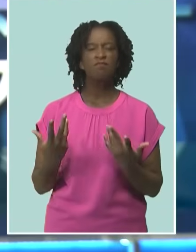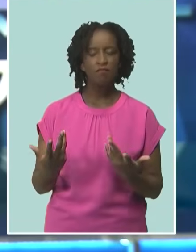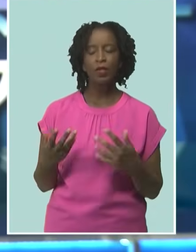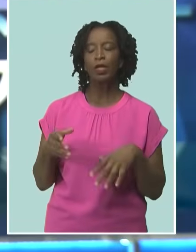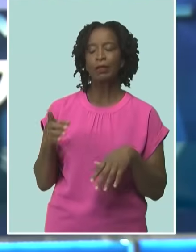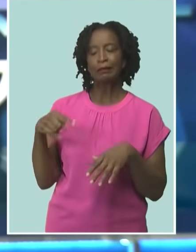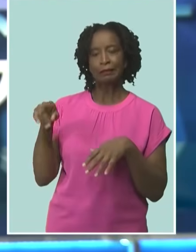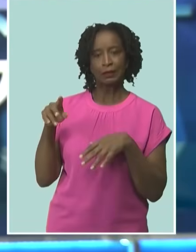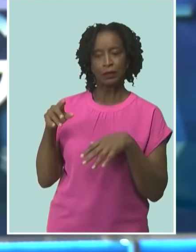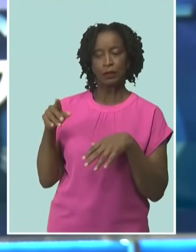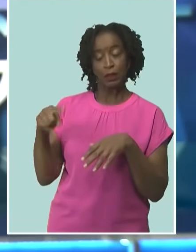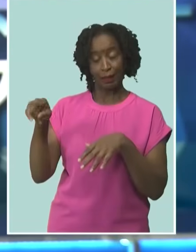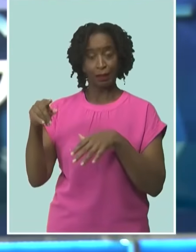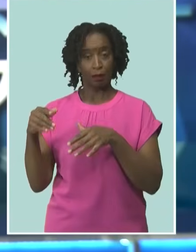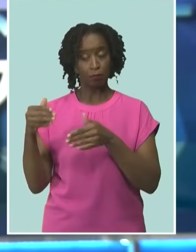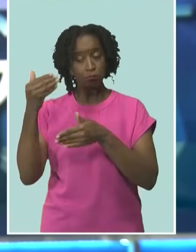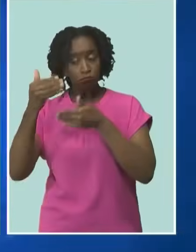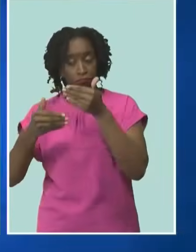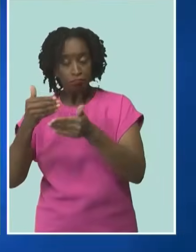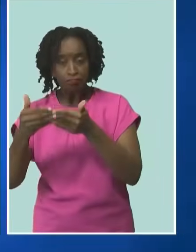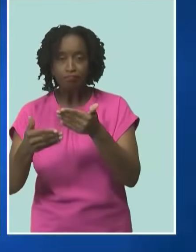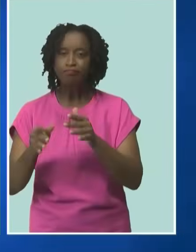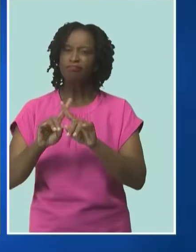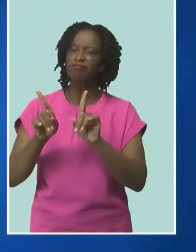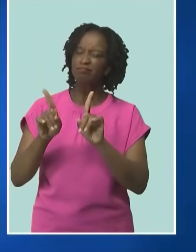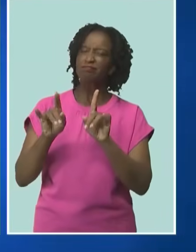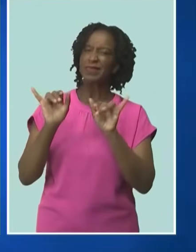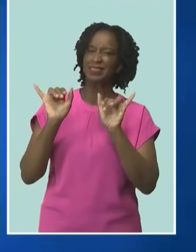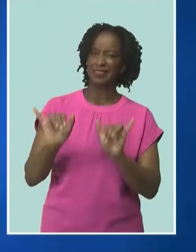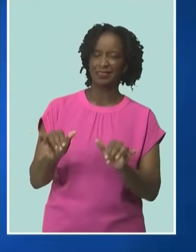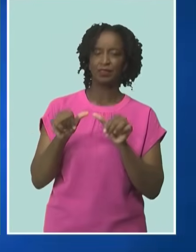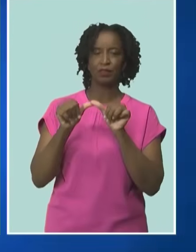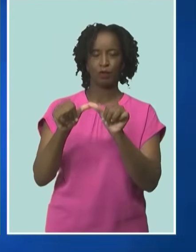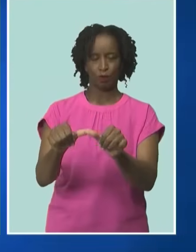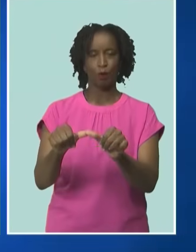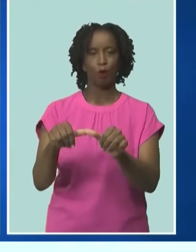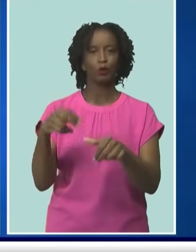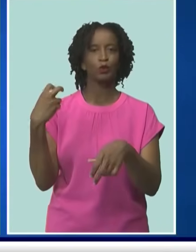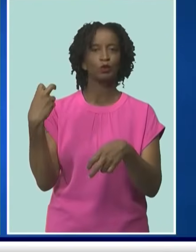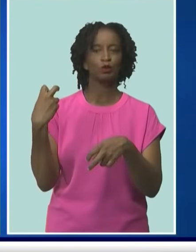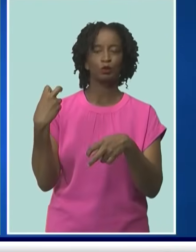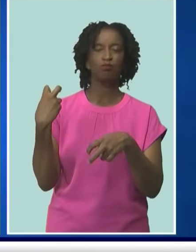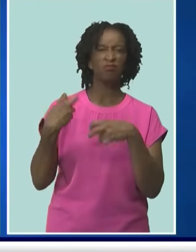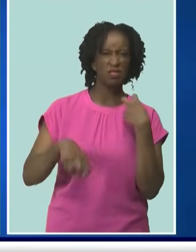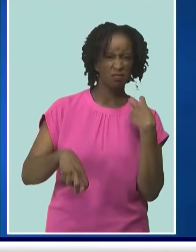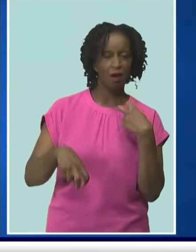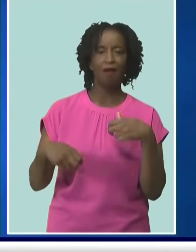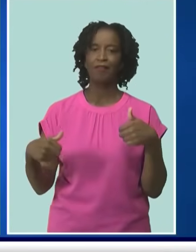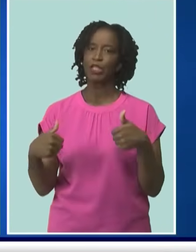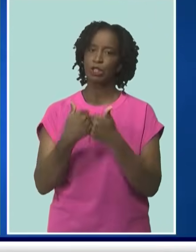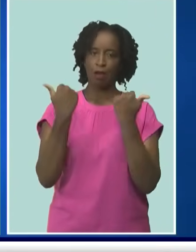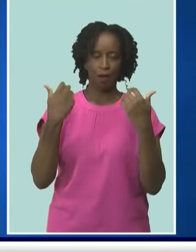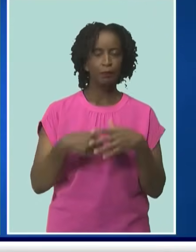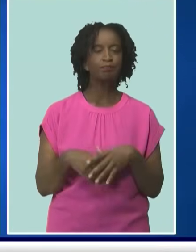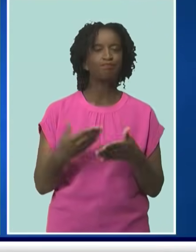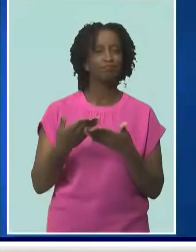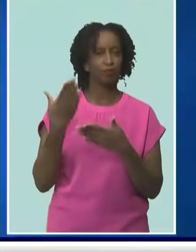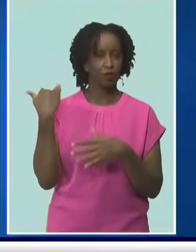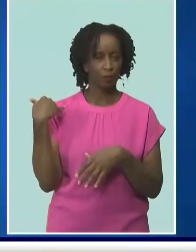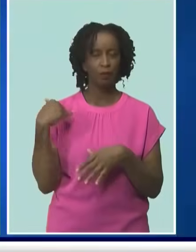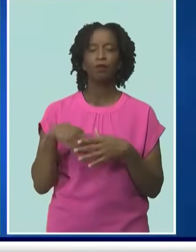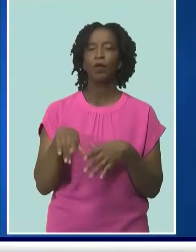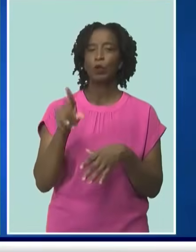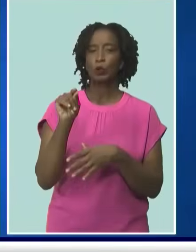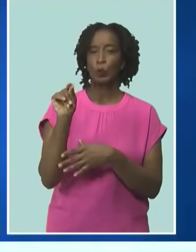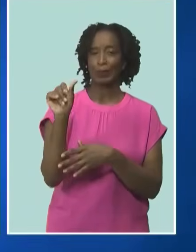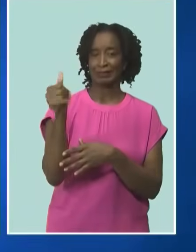Deanza Roberts tells us more. The 2010 Campus Trent tragedy remains a painful reminder of what